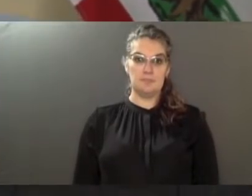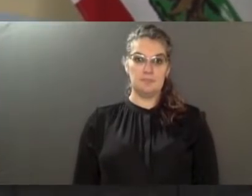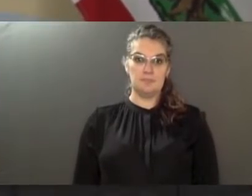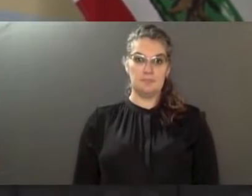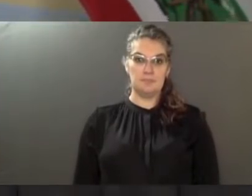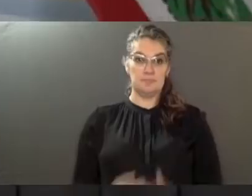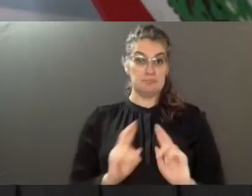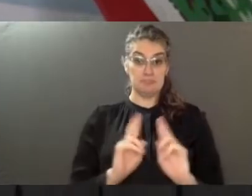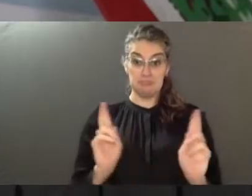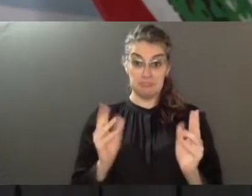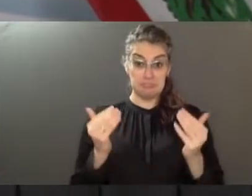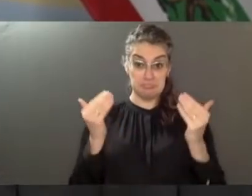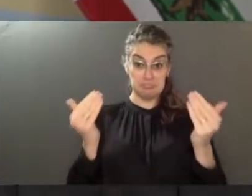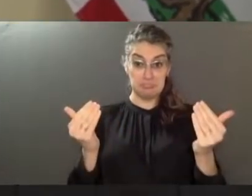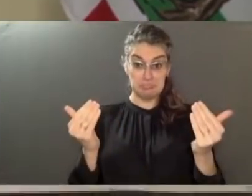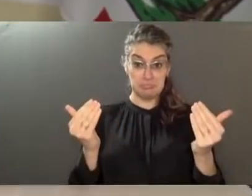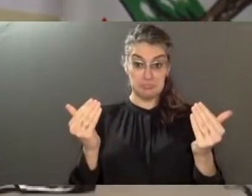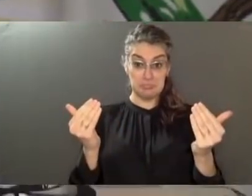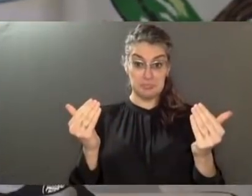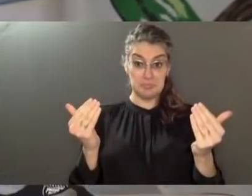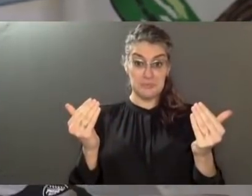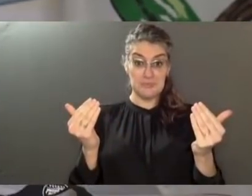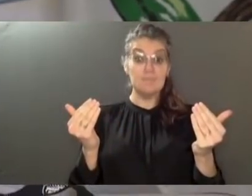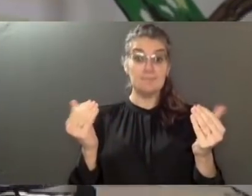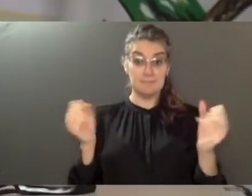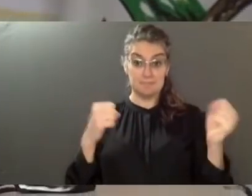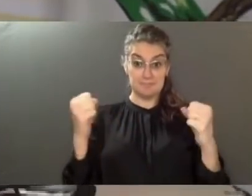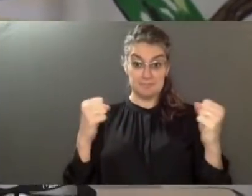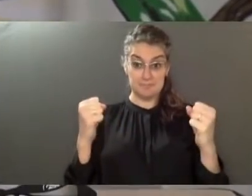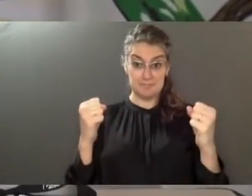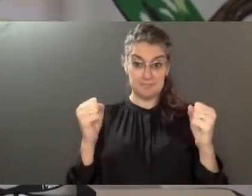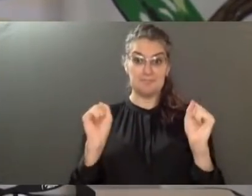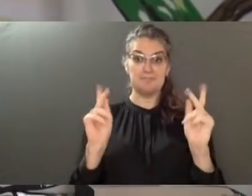We ready to roll? Is everybody ready? All right.